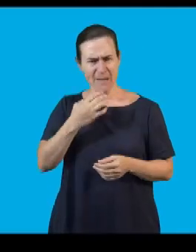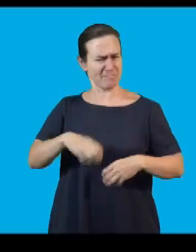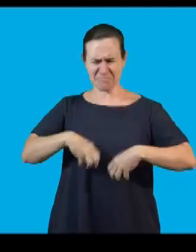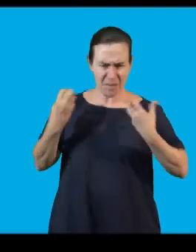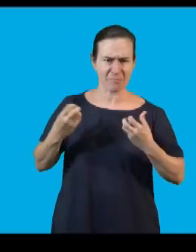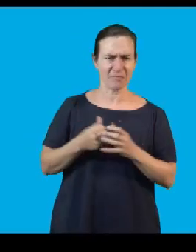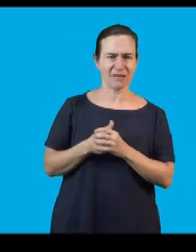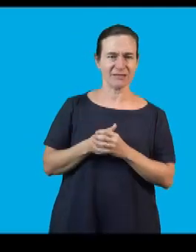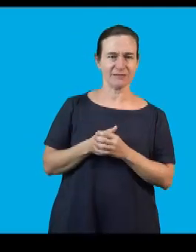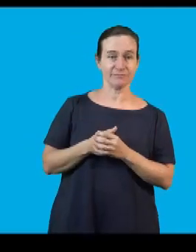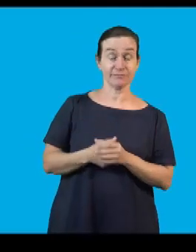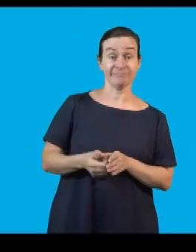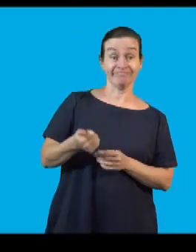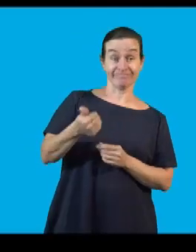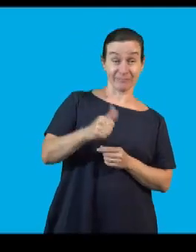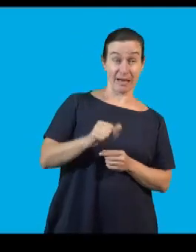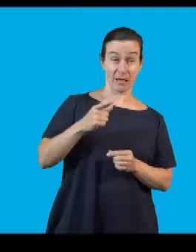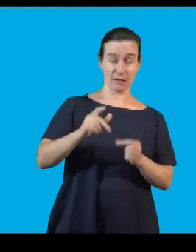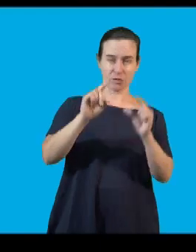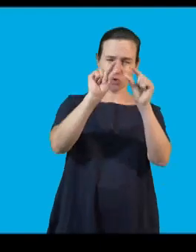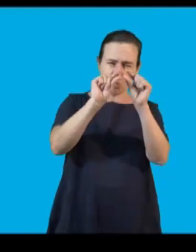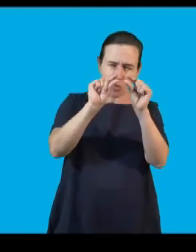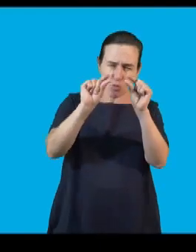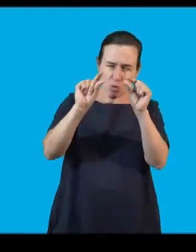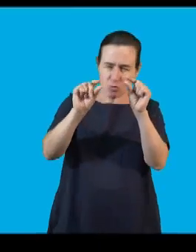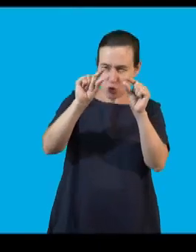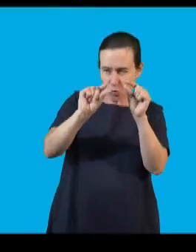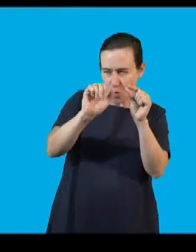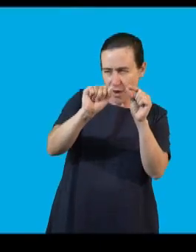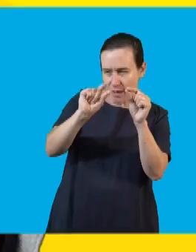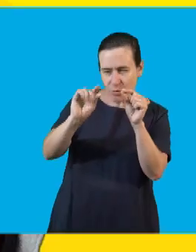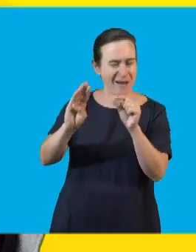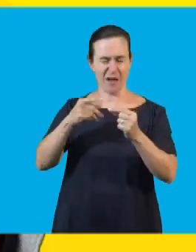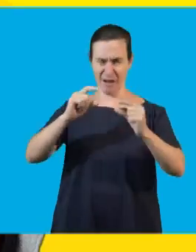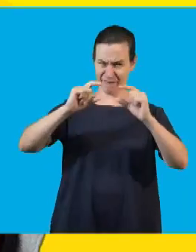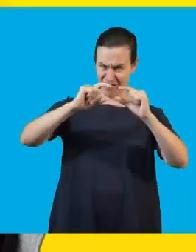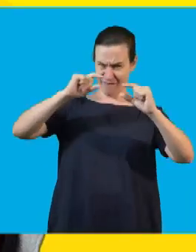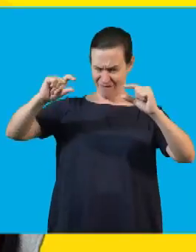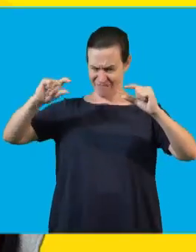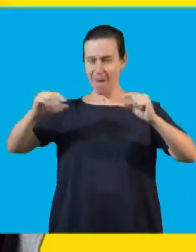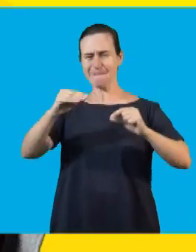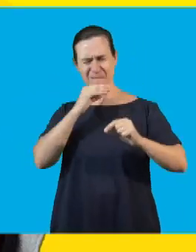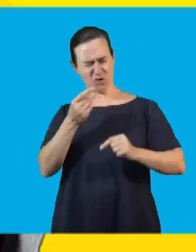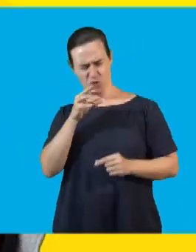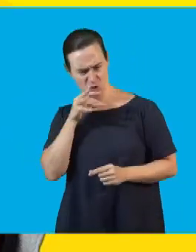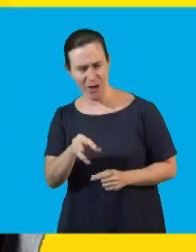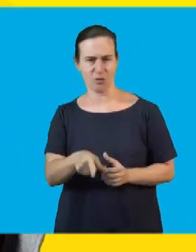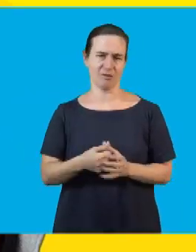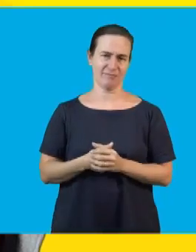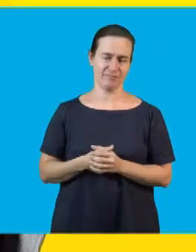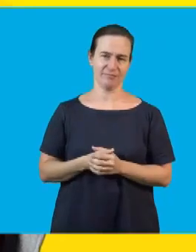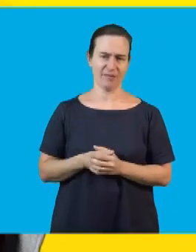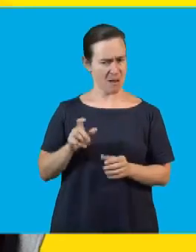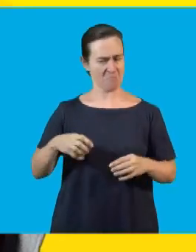mark? And then the use of the capital letters shows or drives home the point that he is not satisfied with his